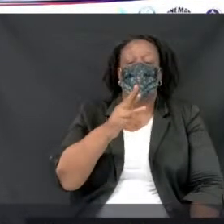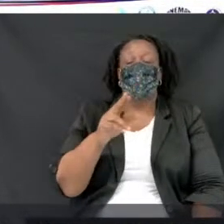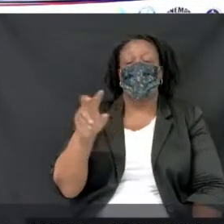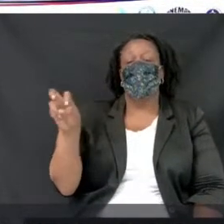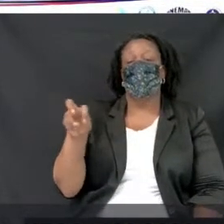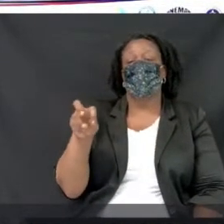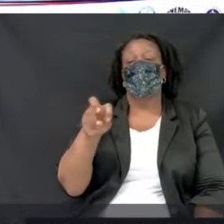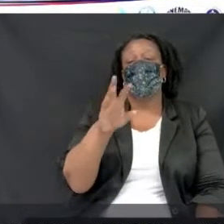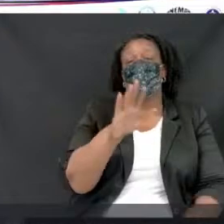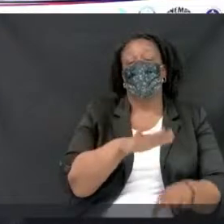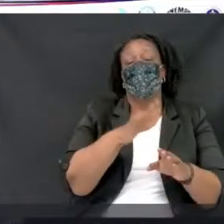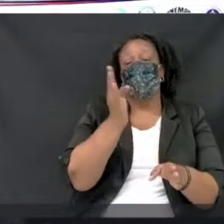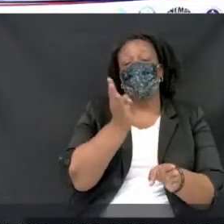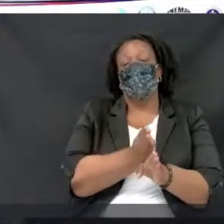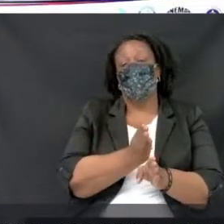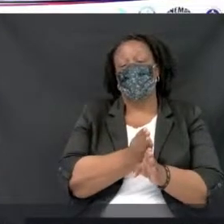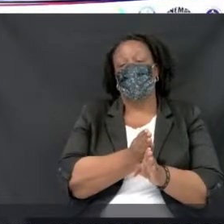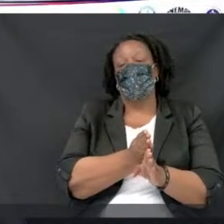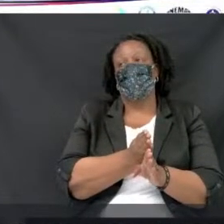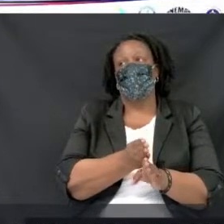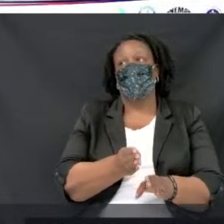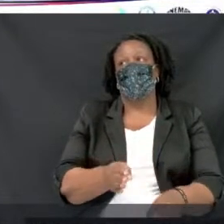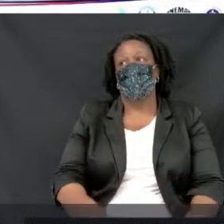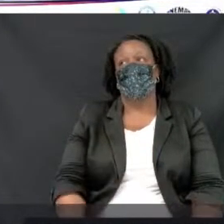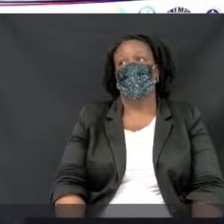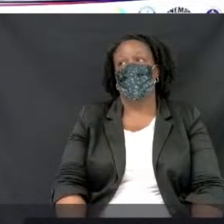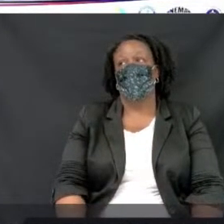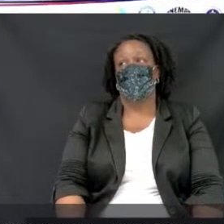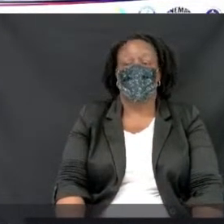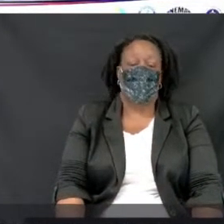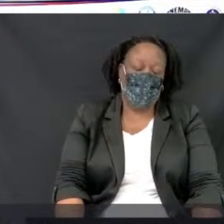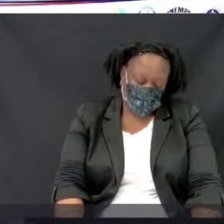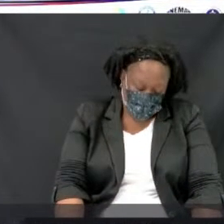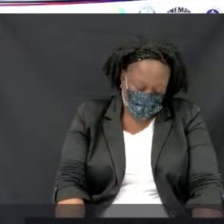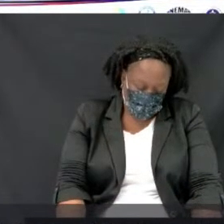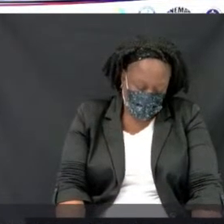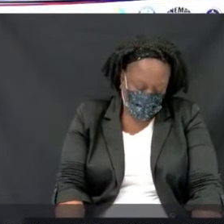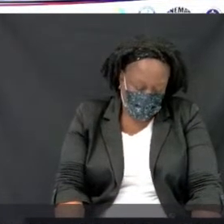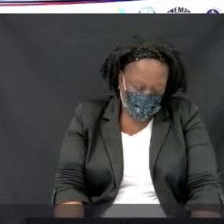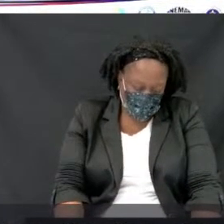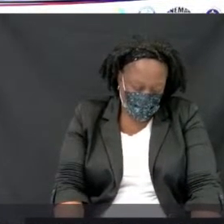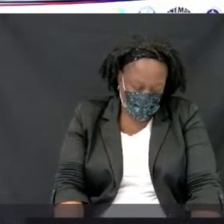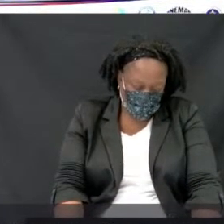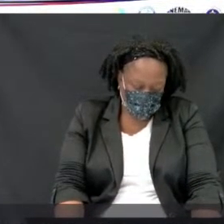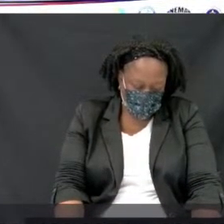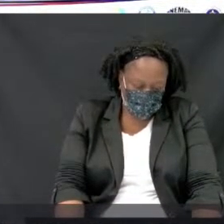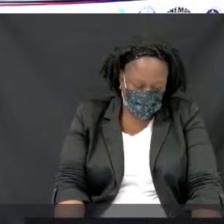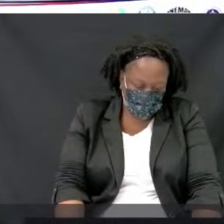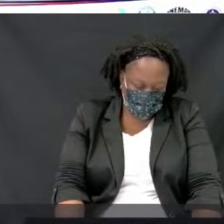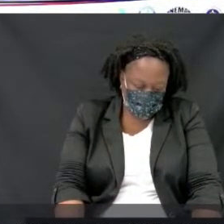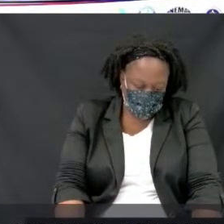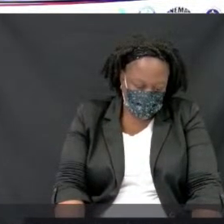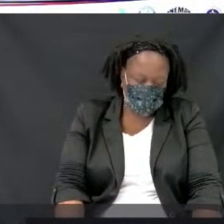can't vaxxed as well as unvaxxed be allowed at our carnival?